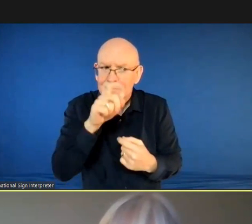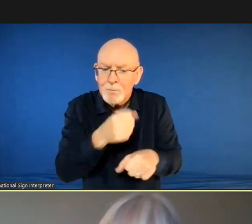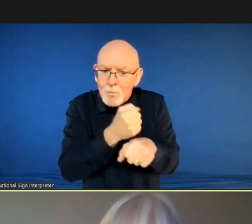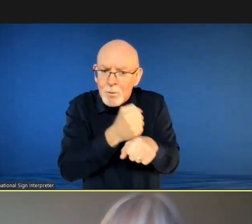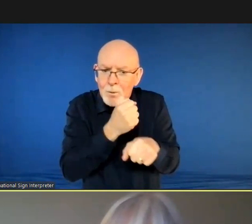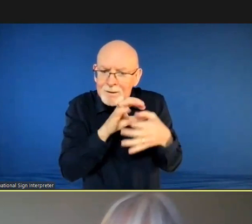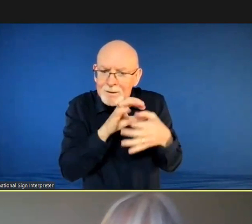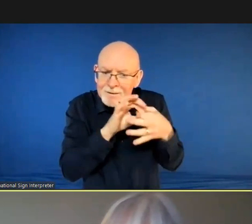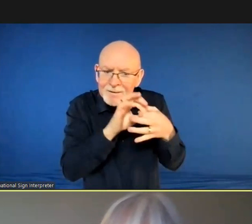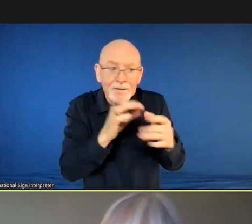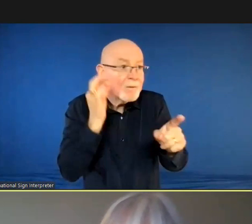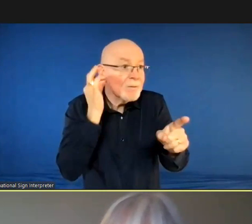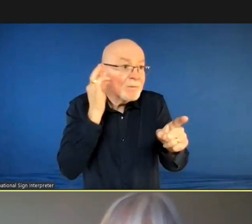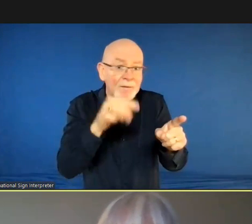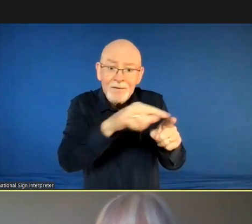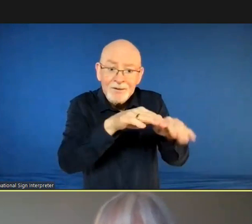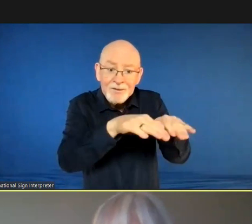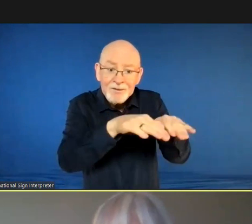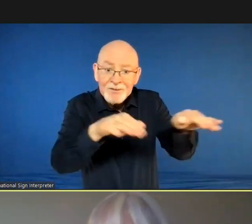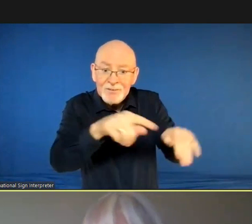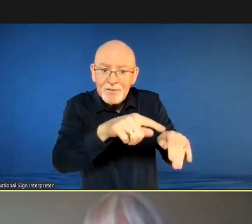students. And we find that really